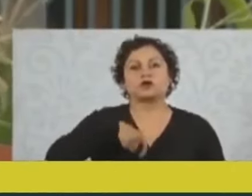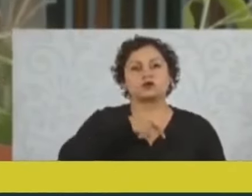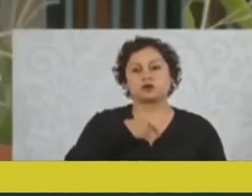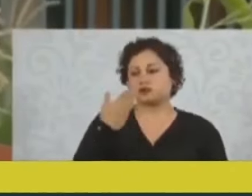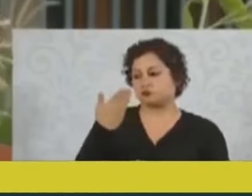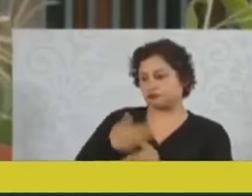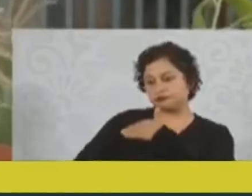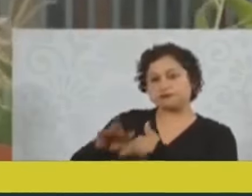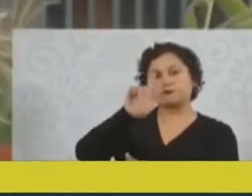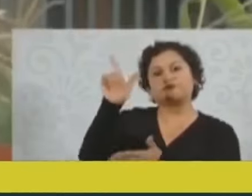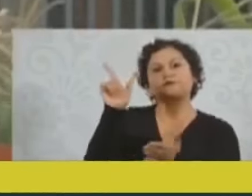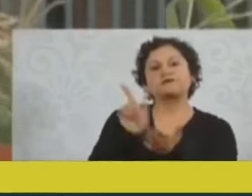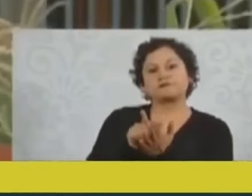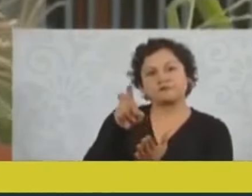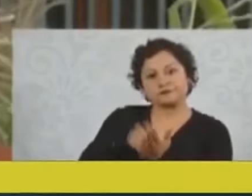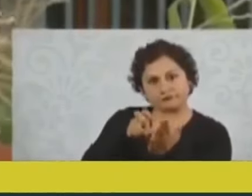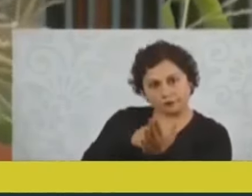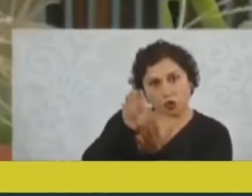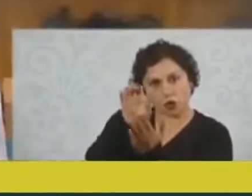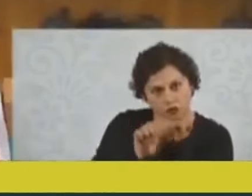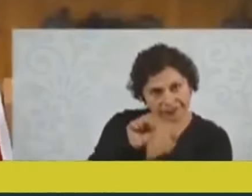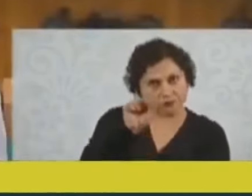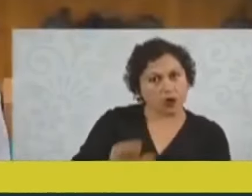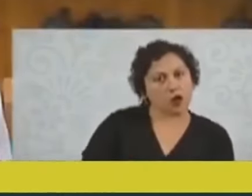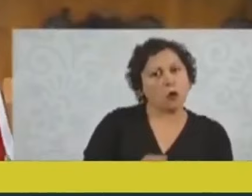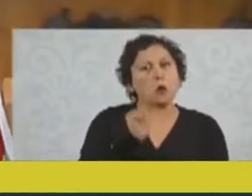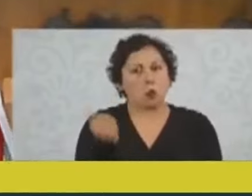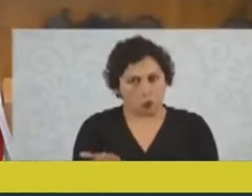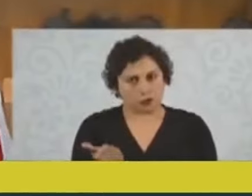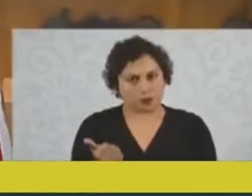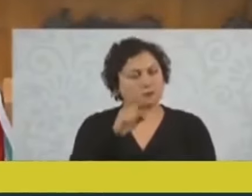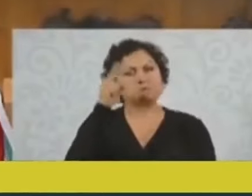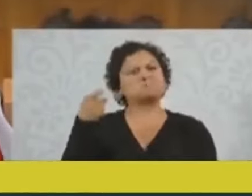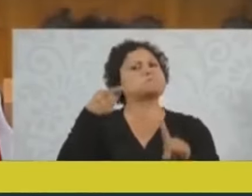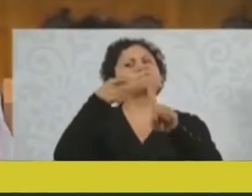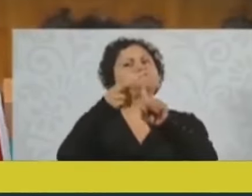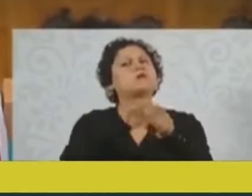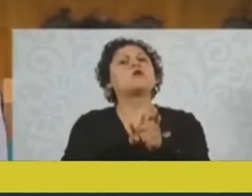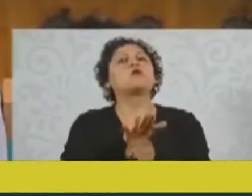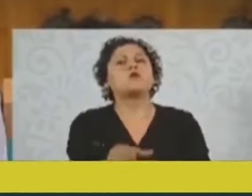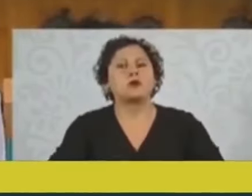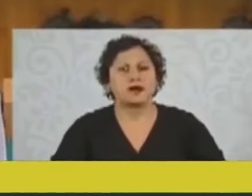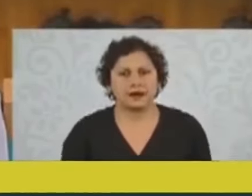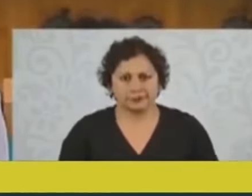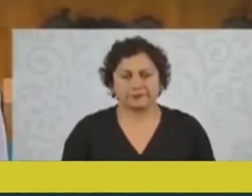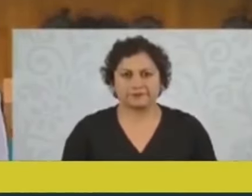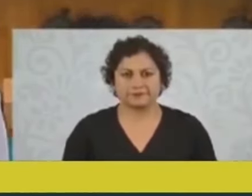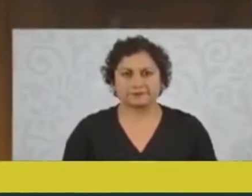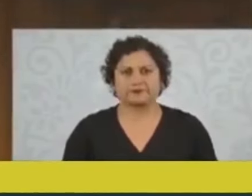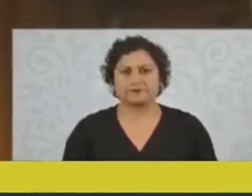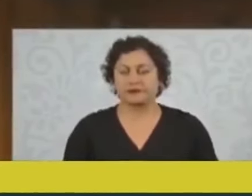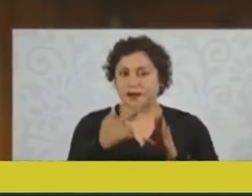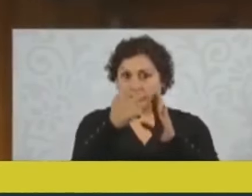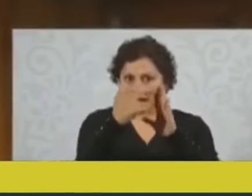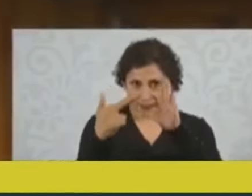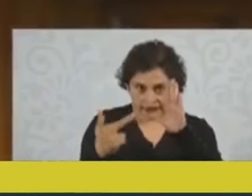We will send an initiative of constitutional reform to recover the democratic